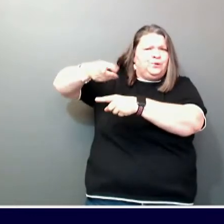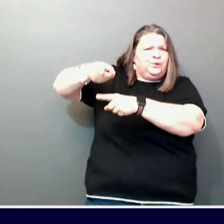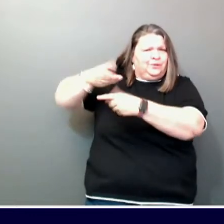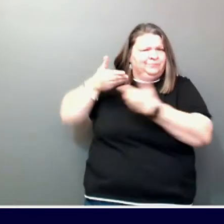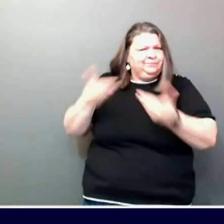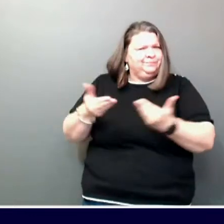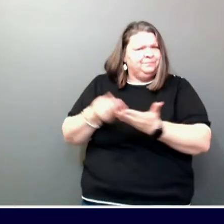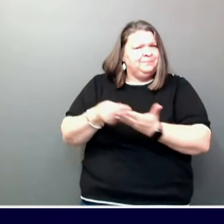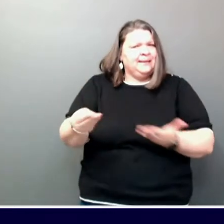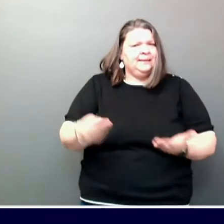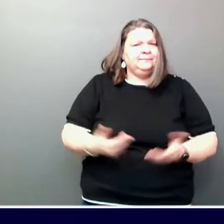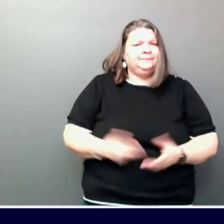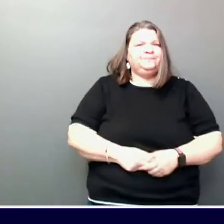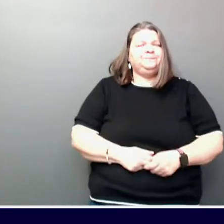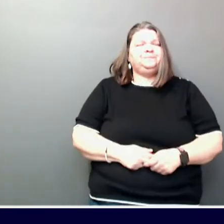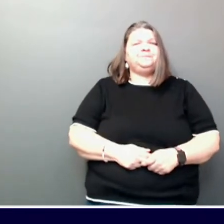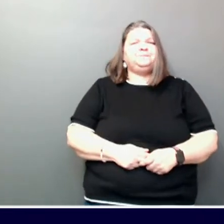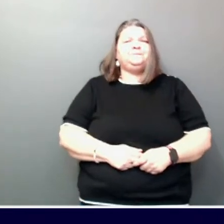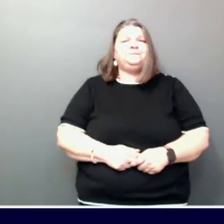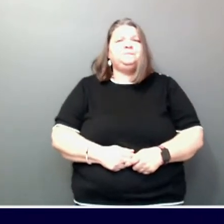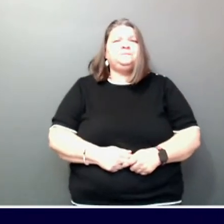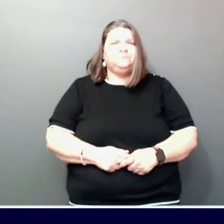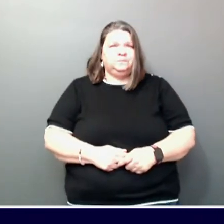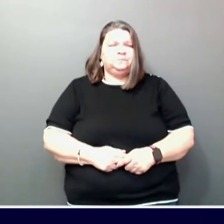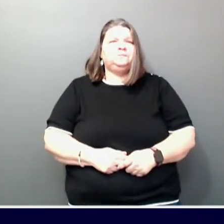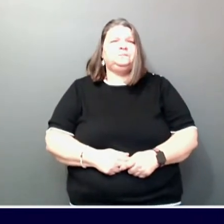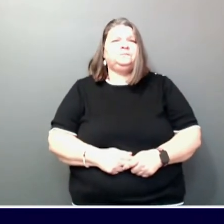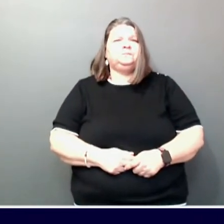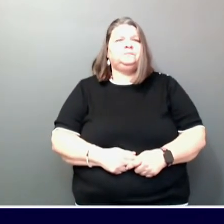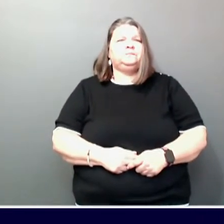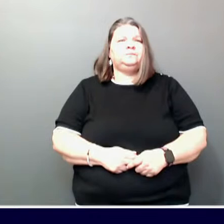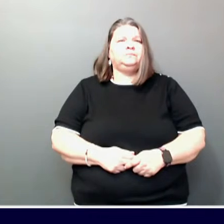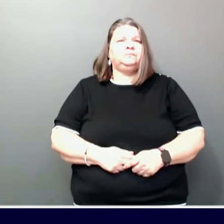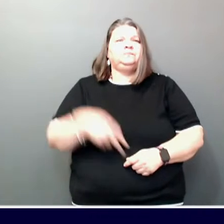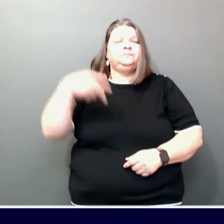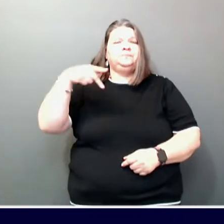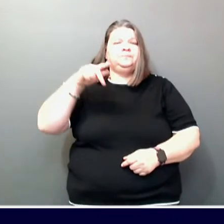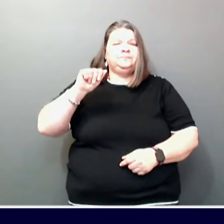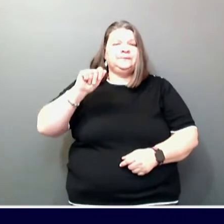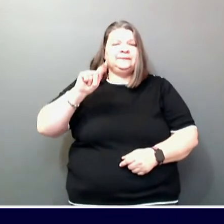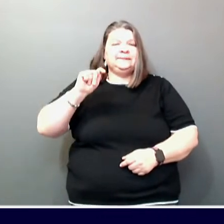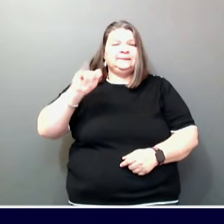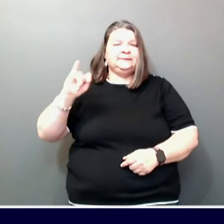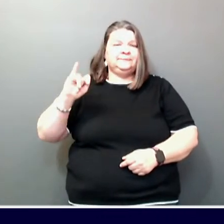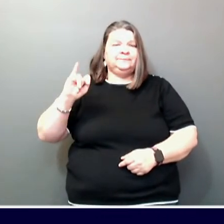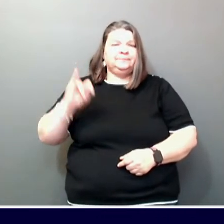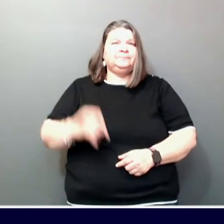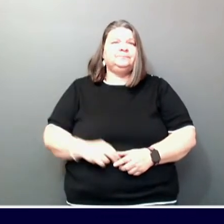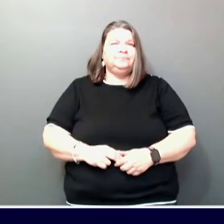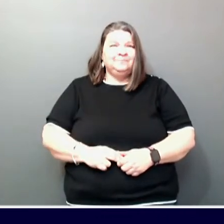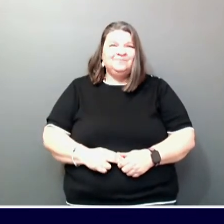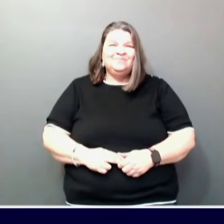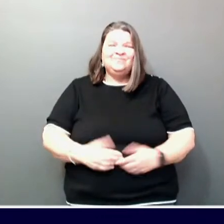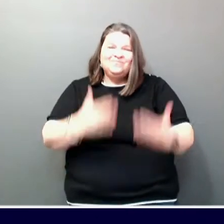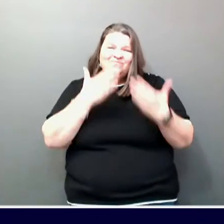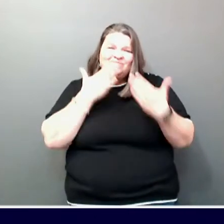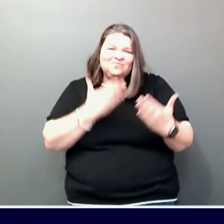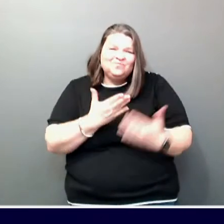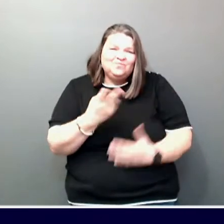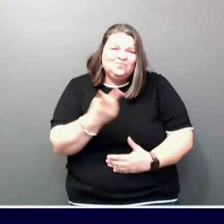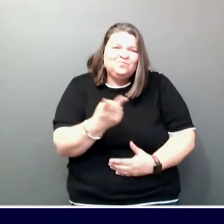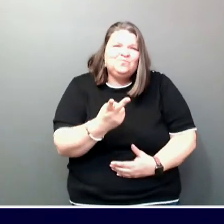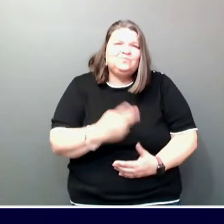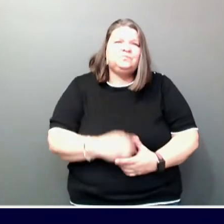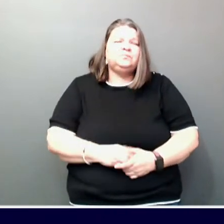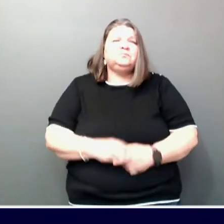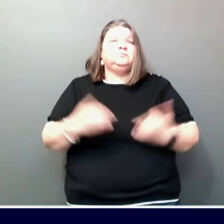Thank you. Yep, you bet, Corey. Let me go to Patty White next. Thanks, Dr. Shah and Commissioner Lambrou. I wanted to ask about excess deaths